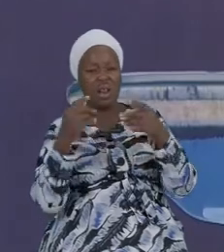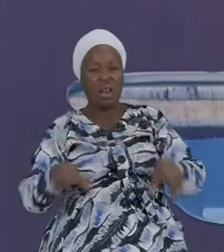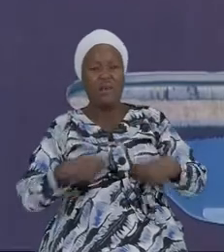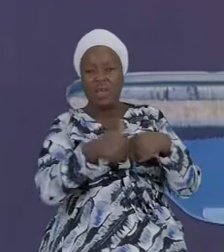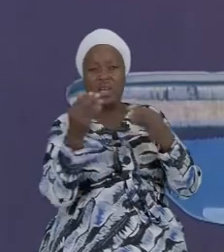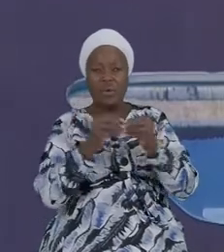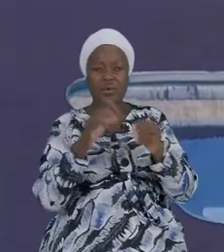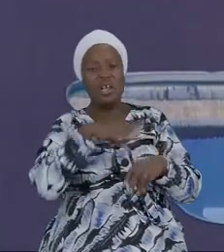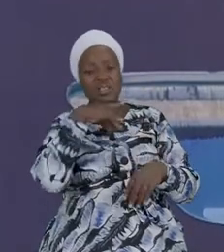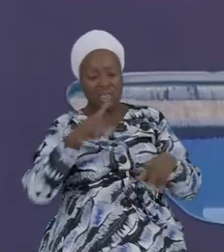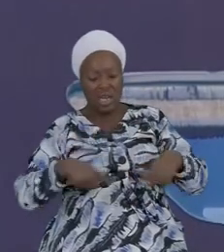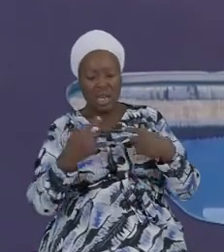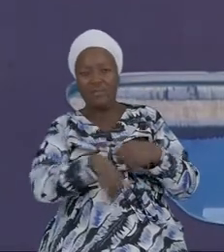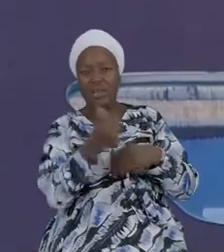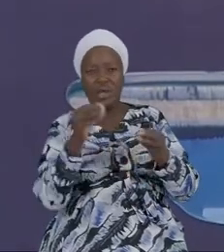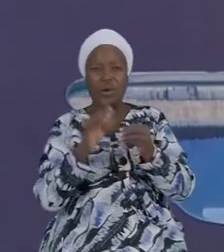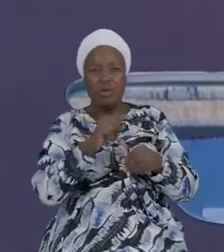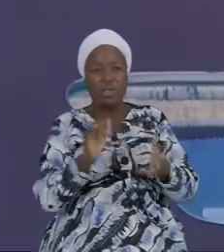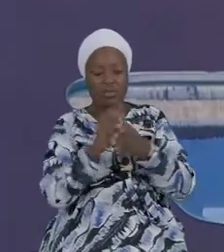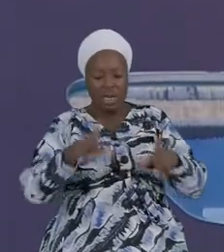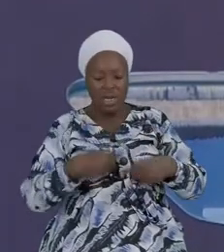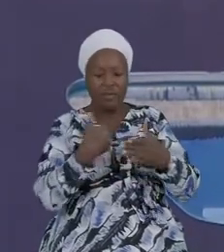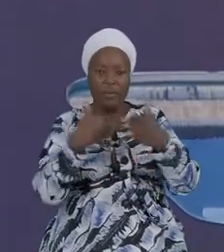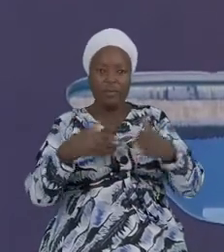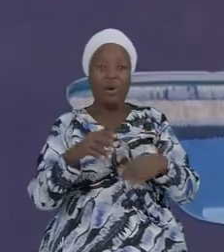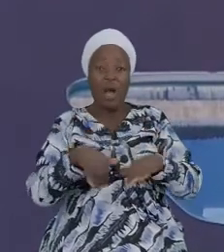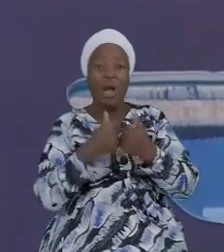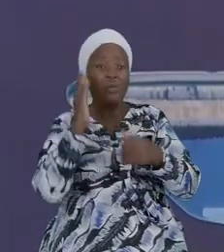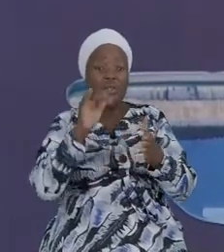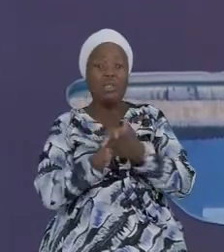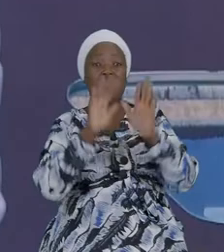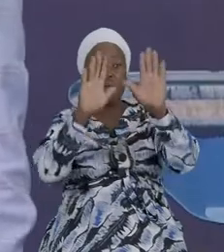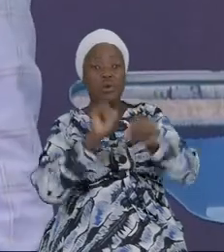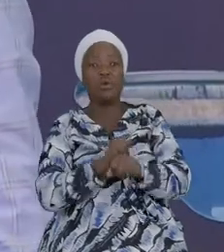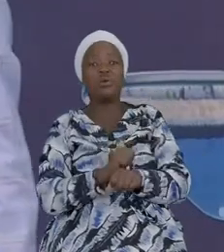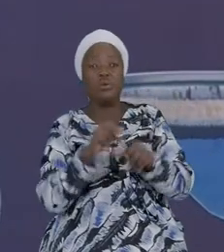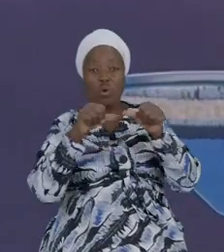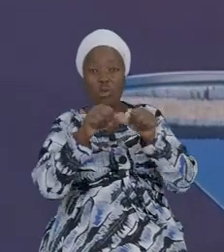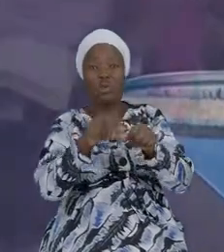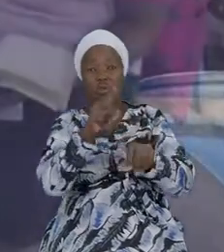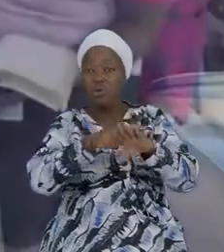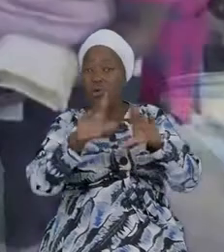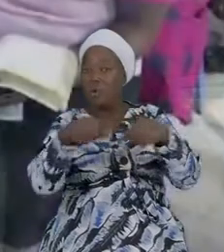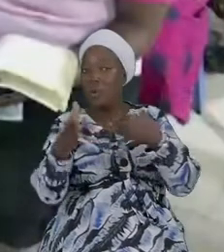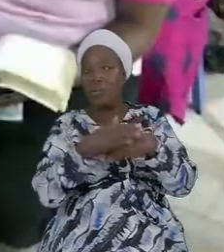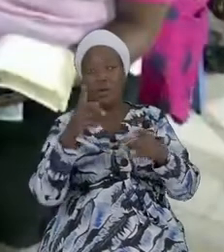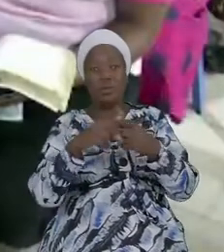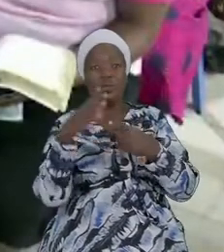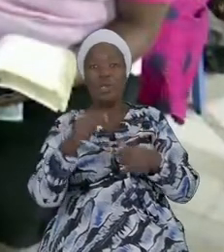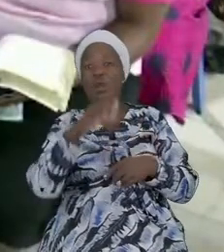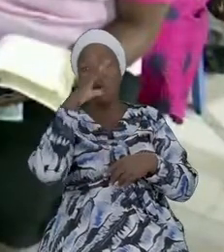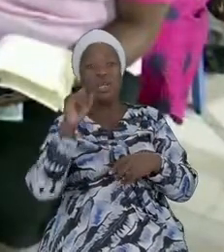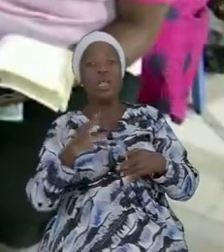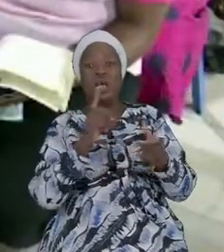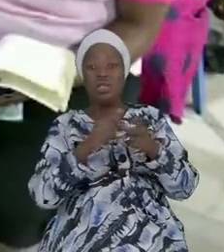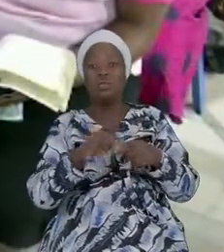life, defiled life you were living before. How will the miracle last? You don't go back to the drunkenness and